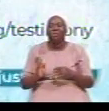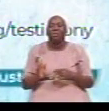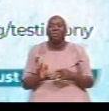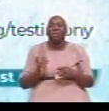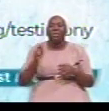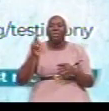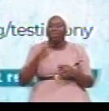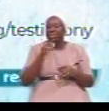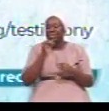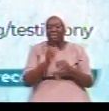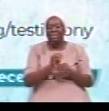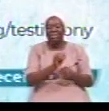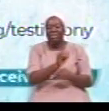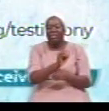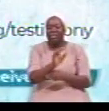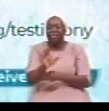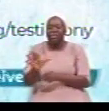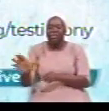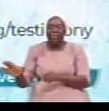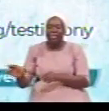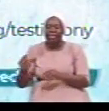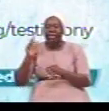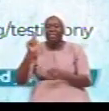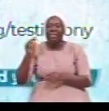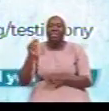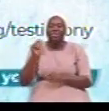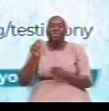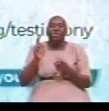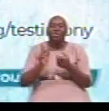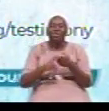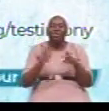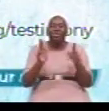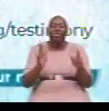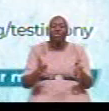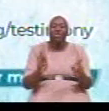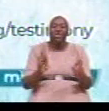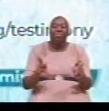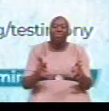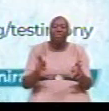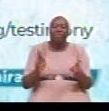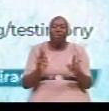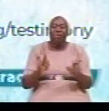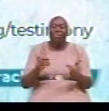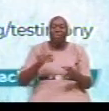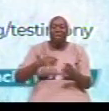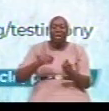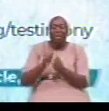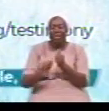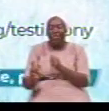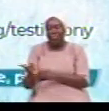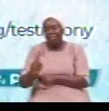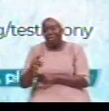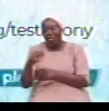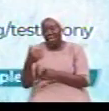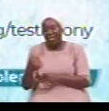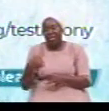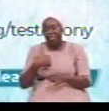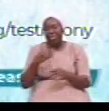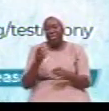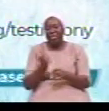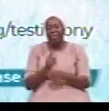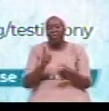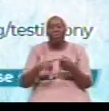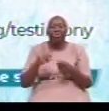God is distributing testimonies to people all over the world. And now we'll take you